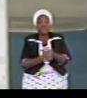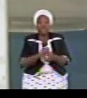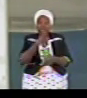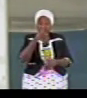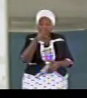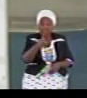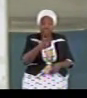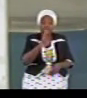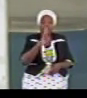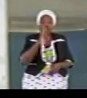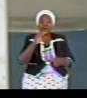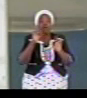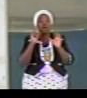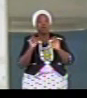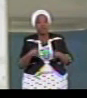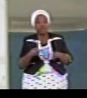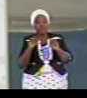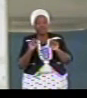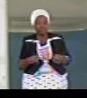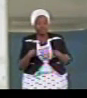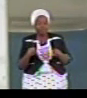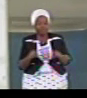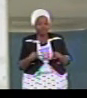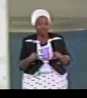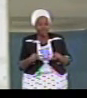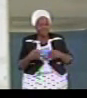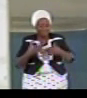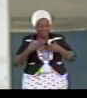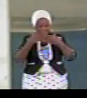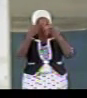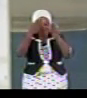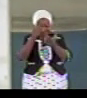are able. So you cannot say.